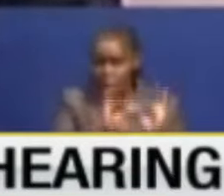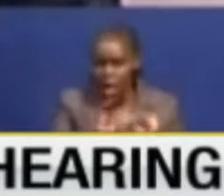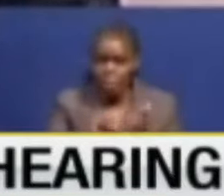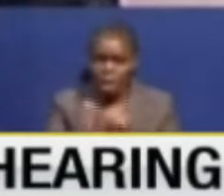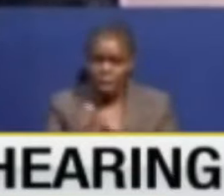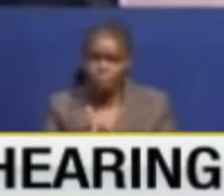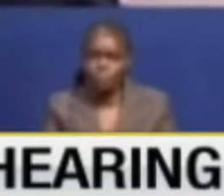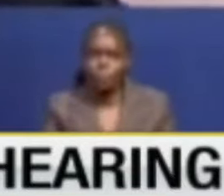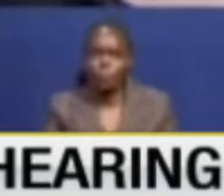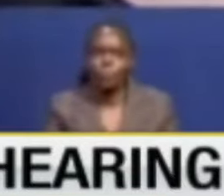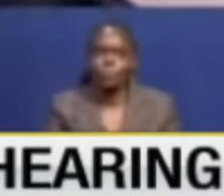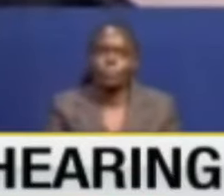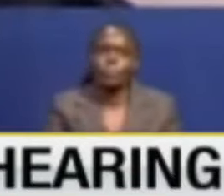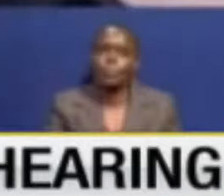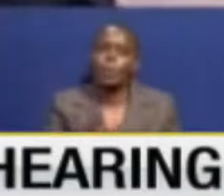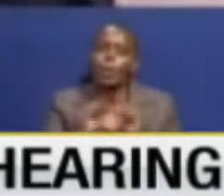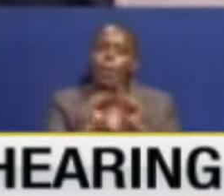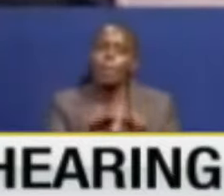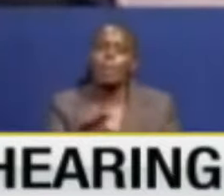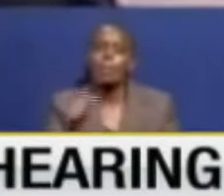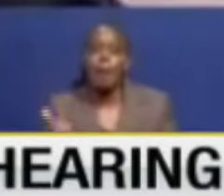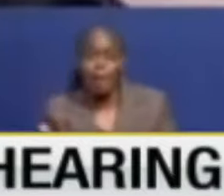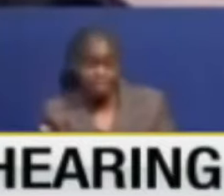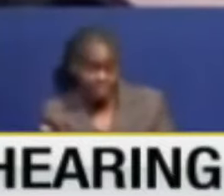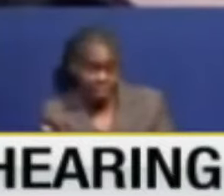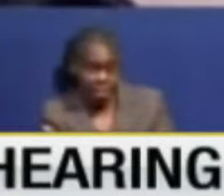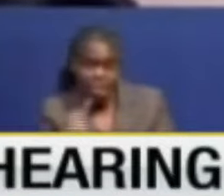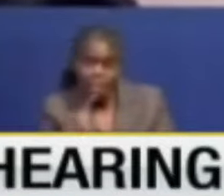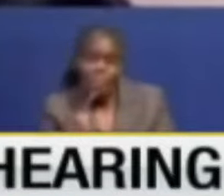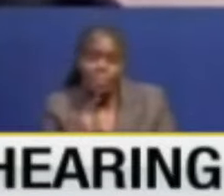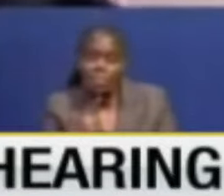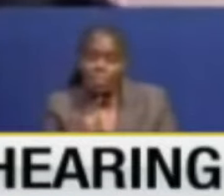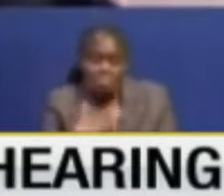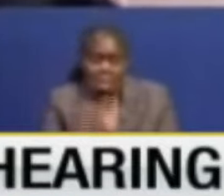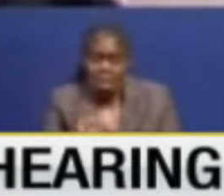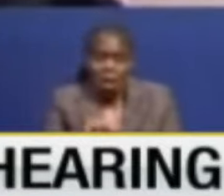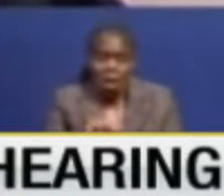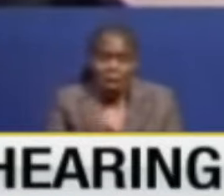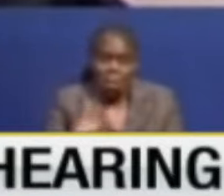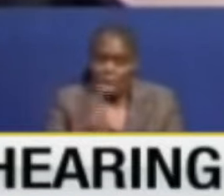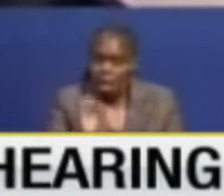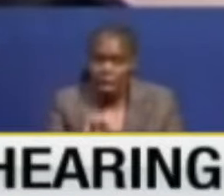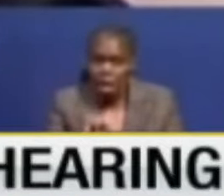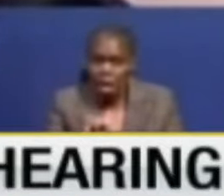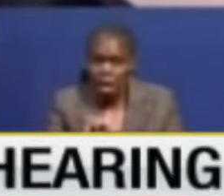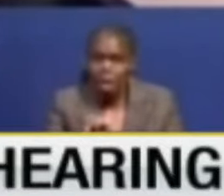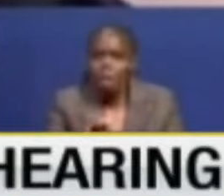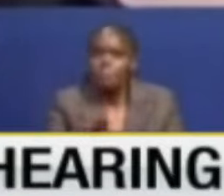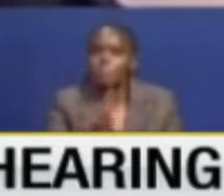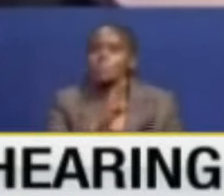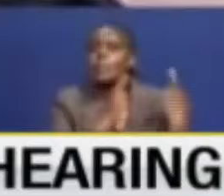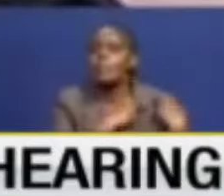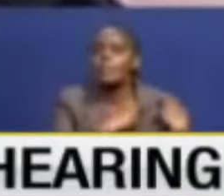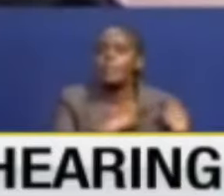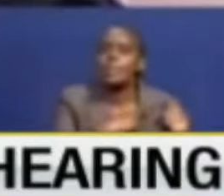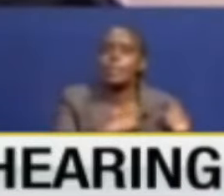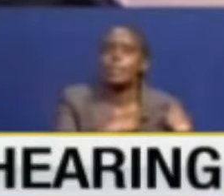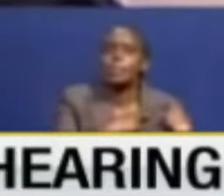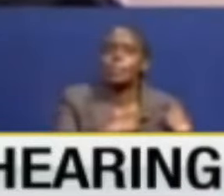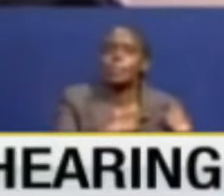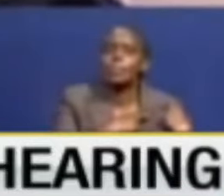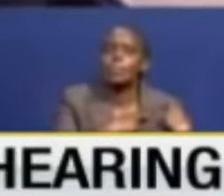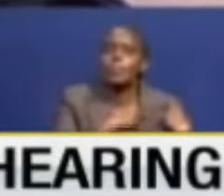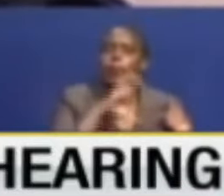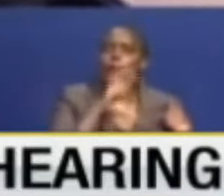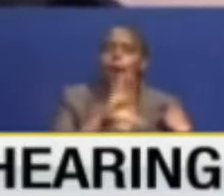actions. She blames others. She keeps on saying, it wasn't me. She is in charge of the county